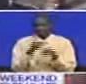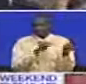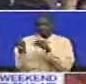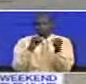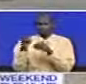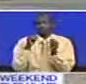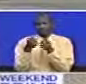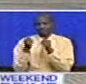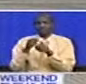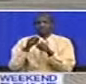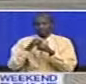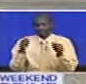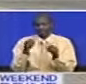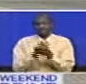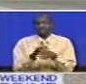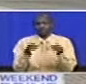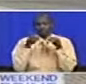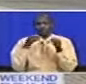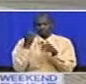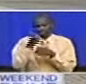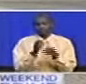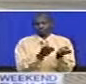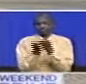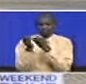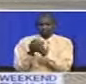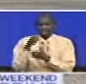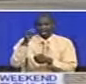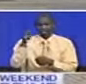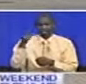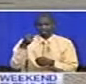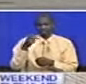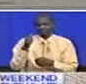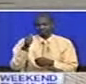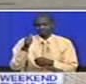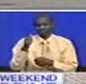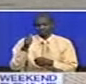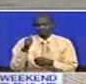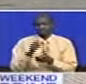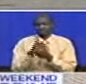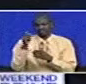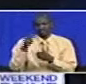safe zones, awaiting relocations. Asha Mwilu, KTN, Weekend Prime.